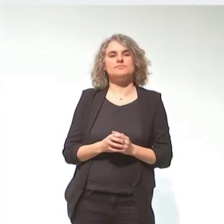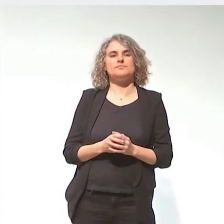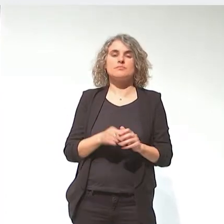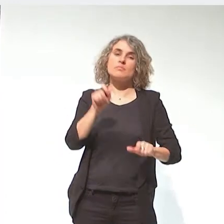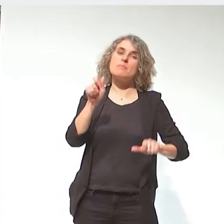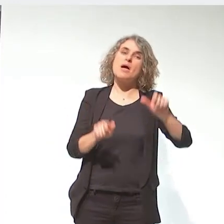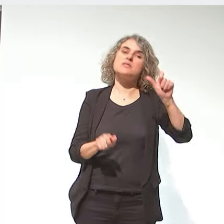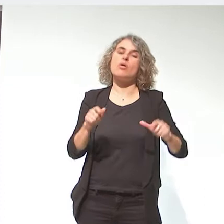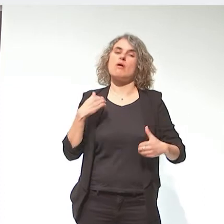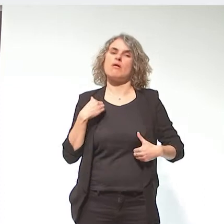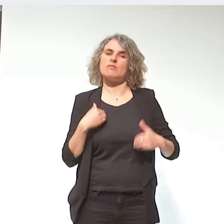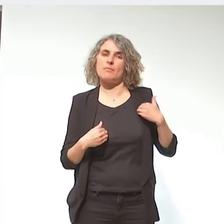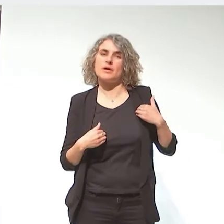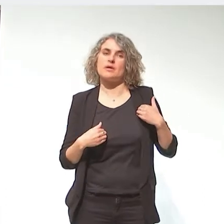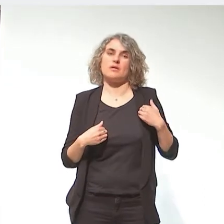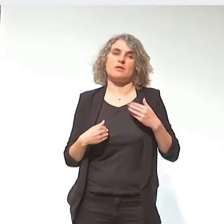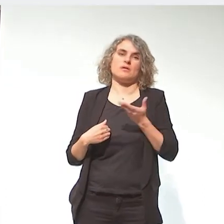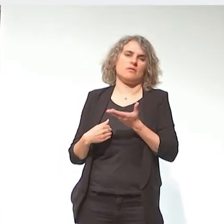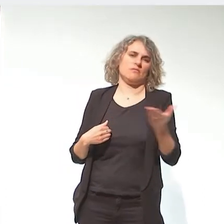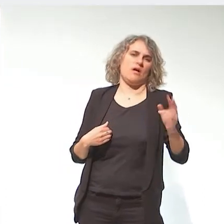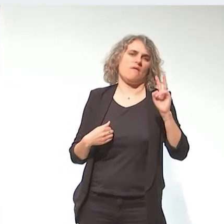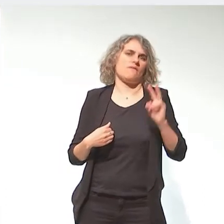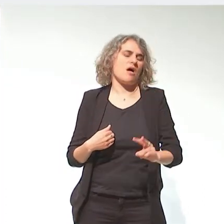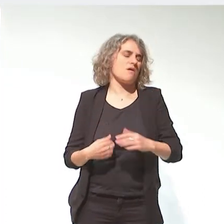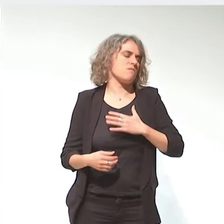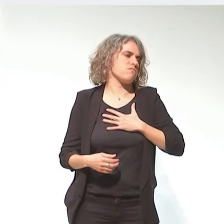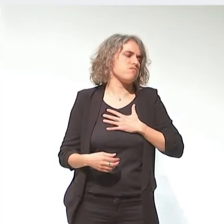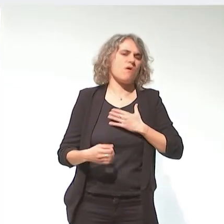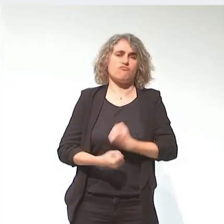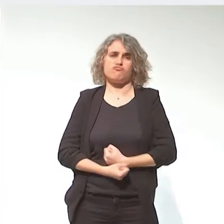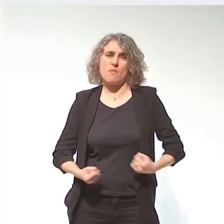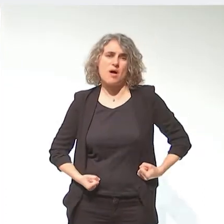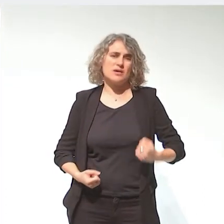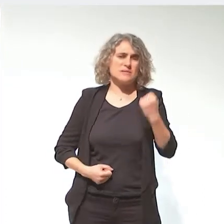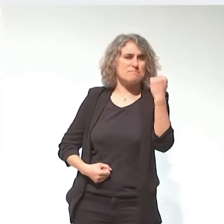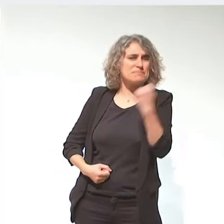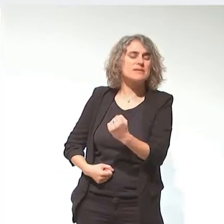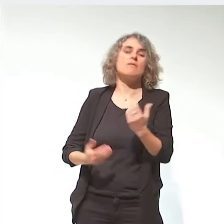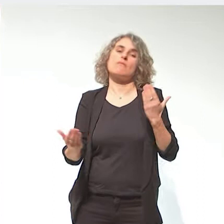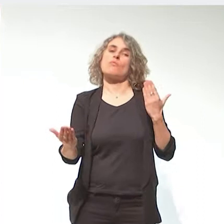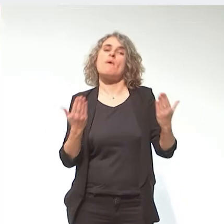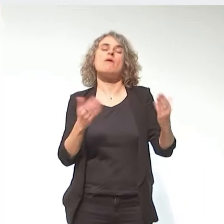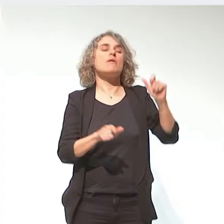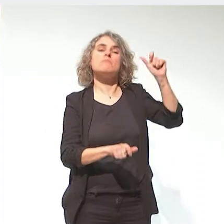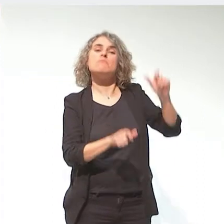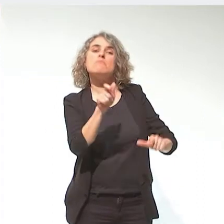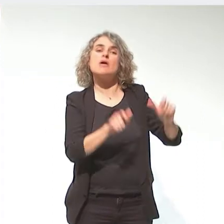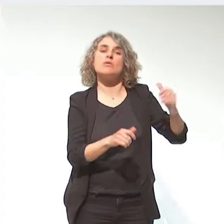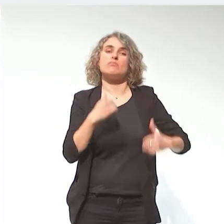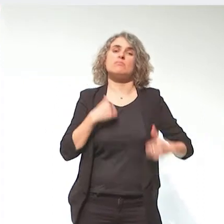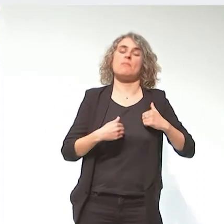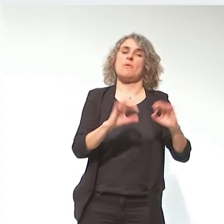75% of those without disabilities. Only approximately 30%